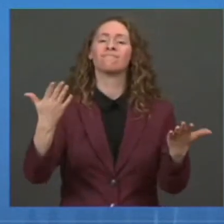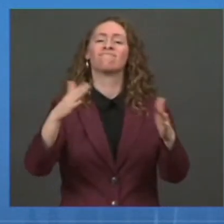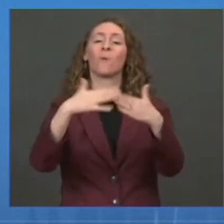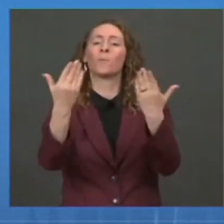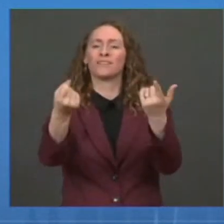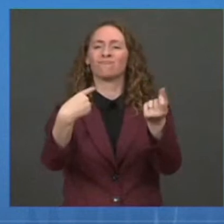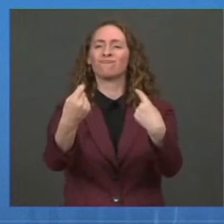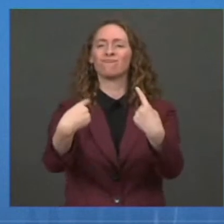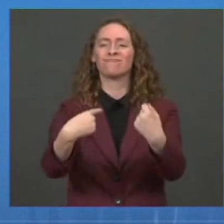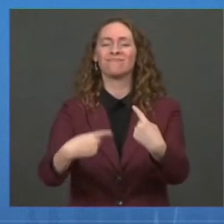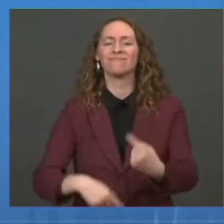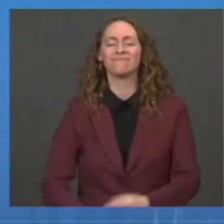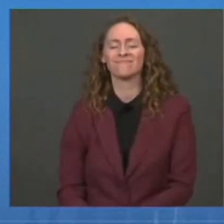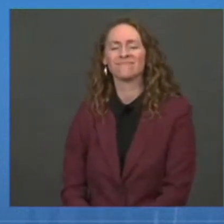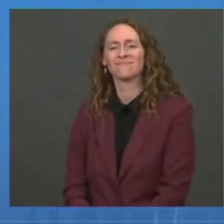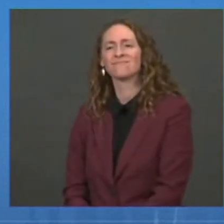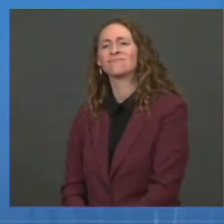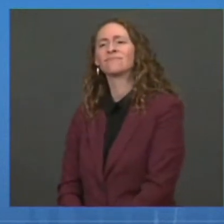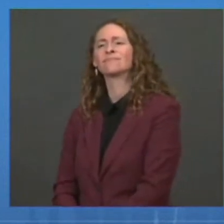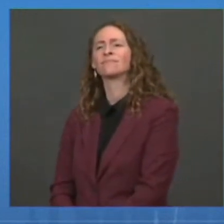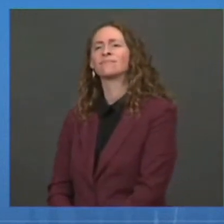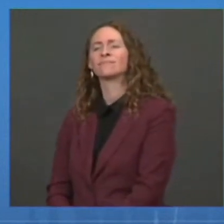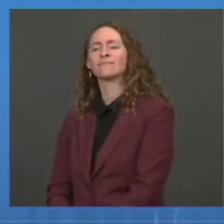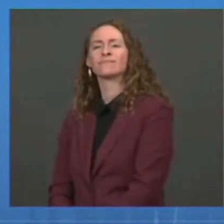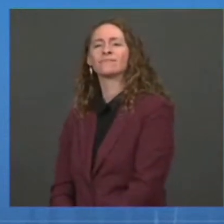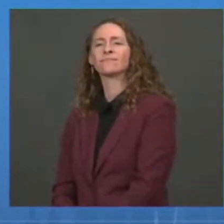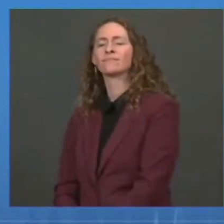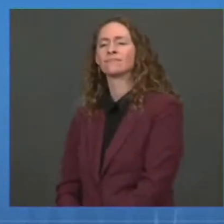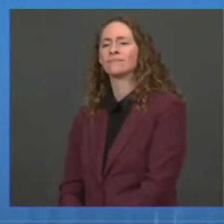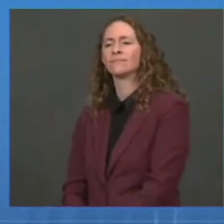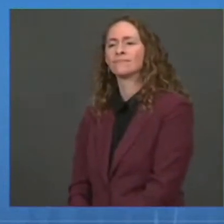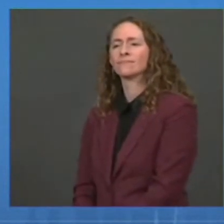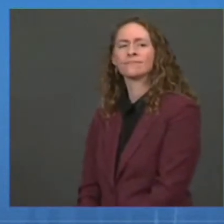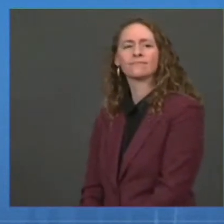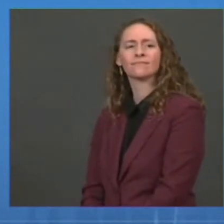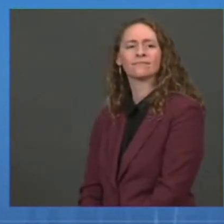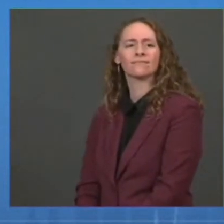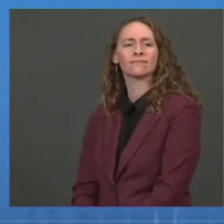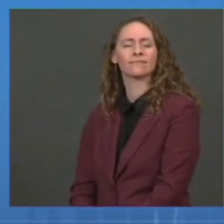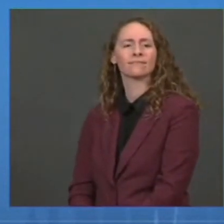Thanks, Jeff. First question, let's go to Dan Vergano at BuzzFeed.